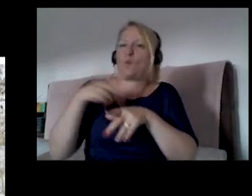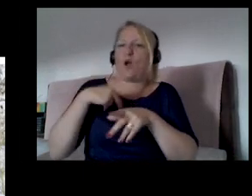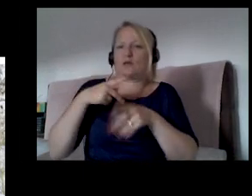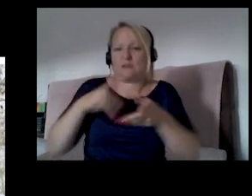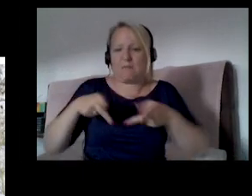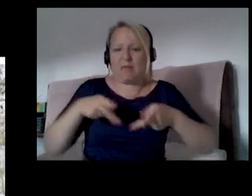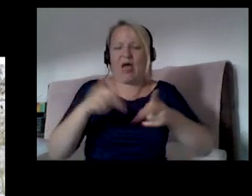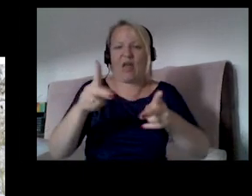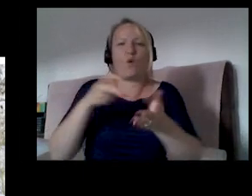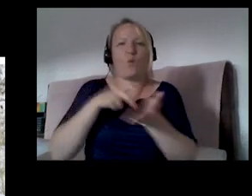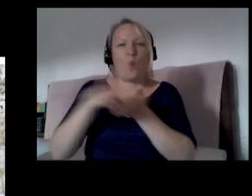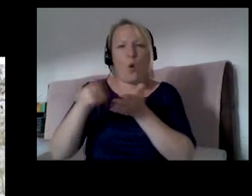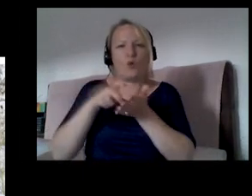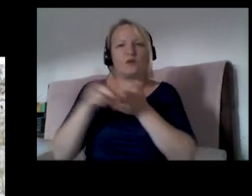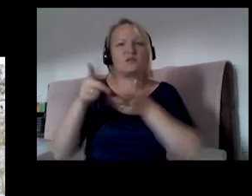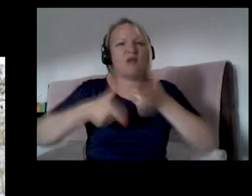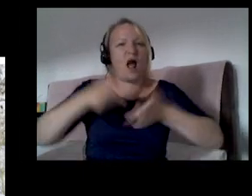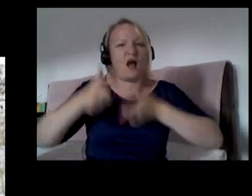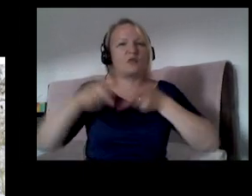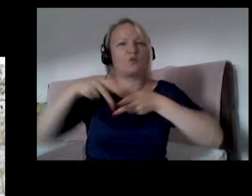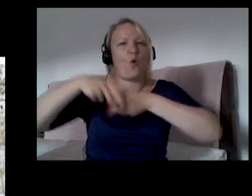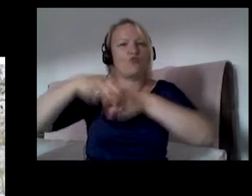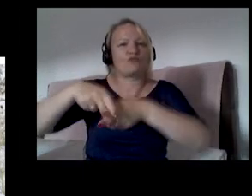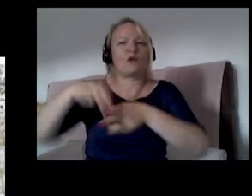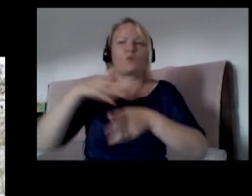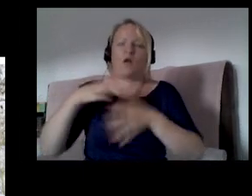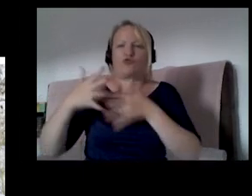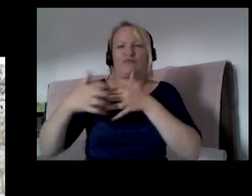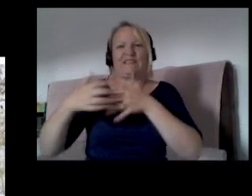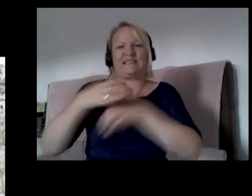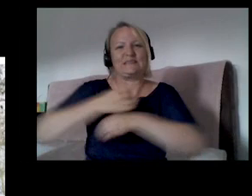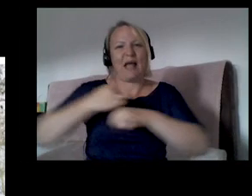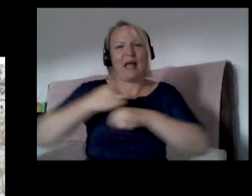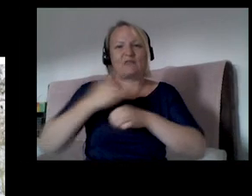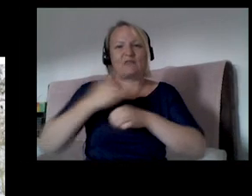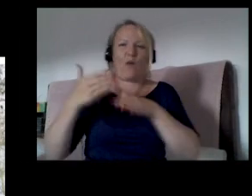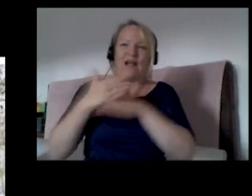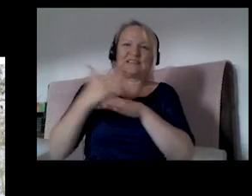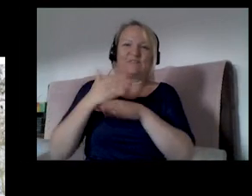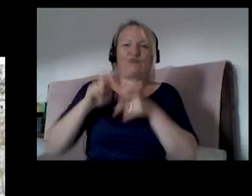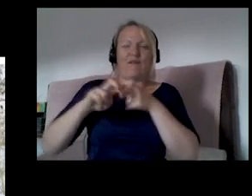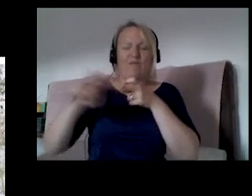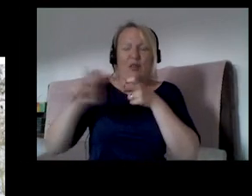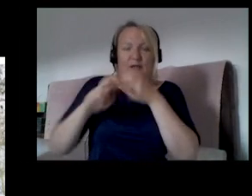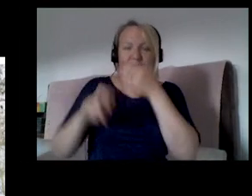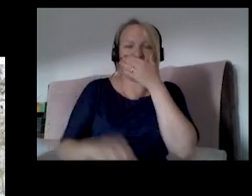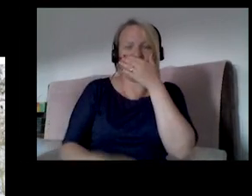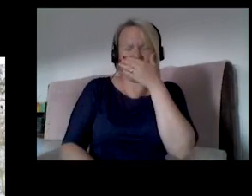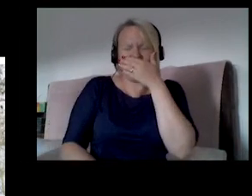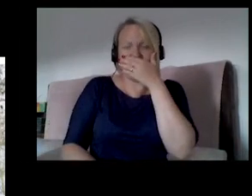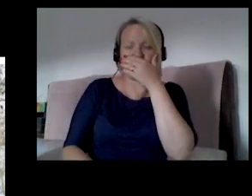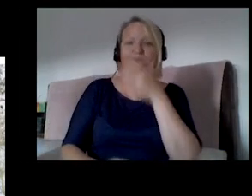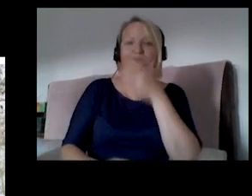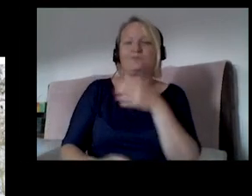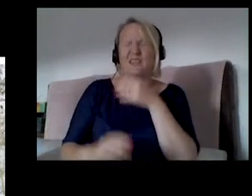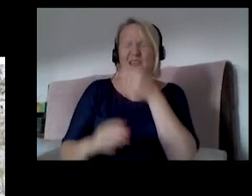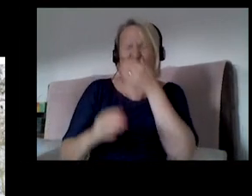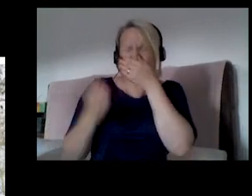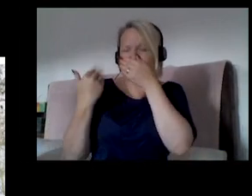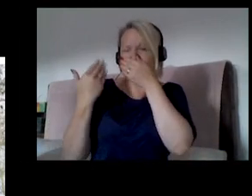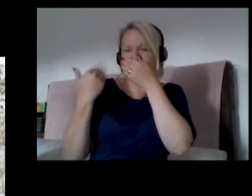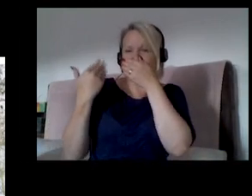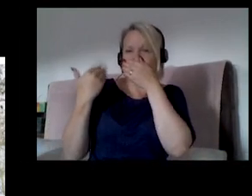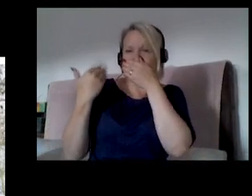of improvements for walkers, cyclists and horse riders that will connect local communities with green spaces and promote active travel